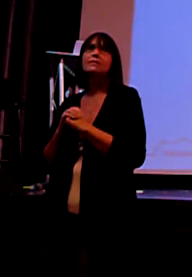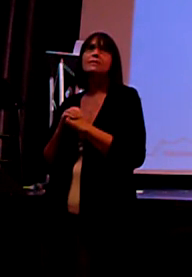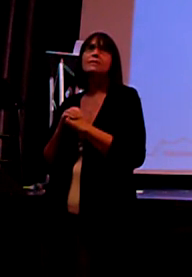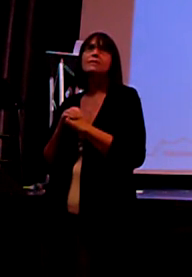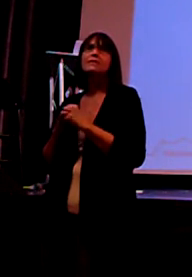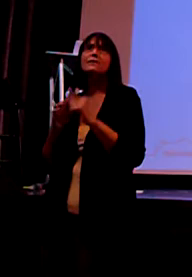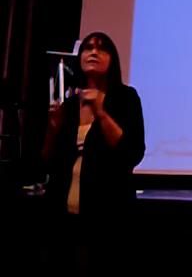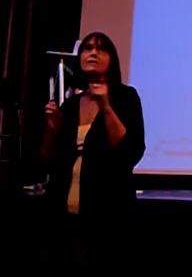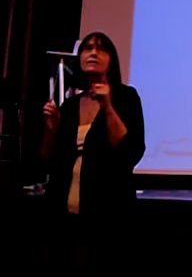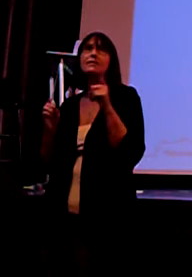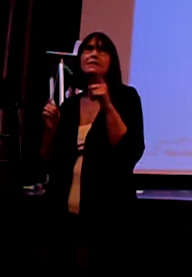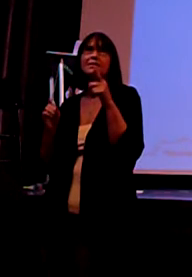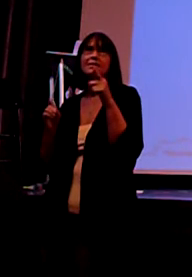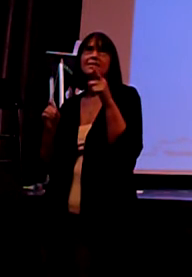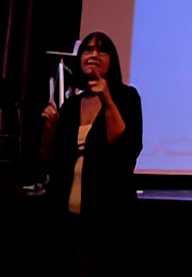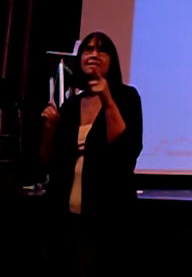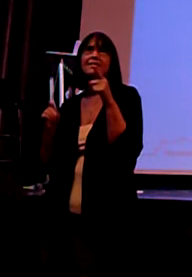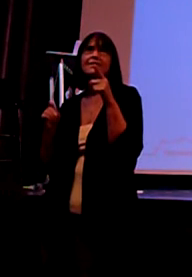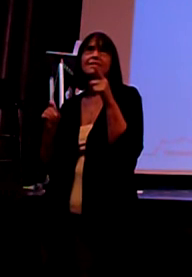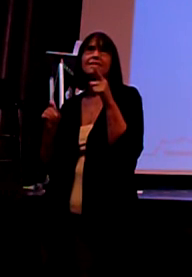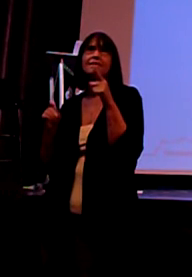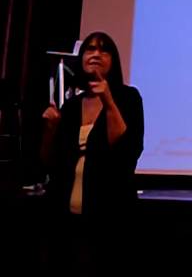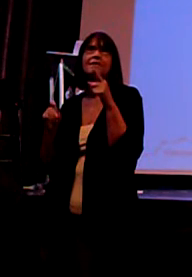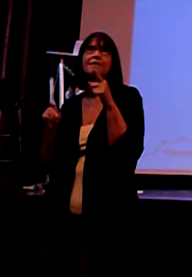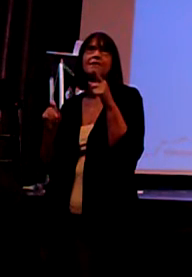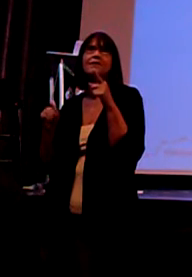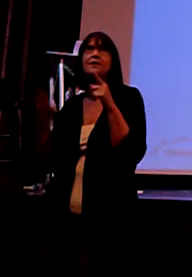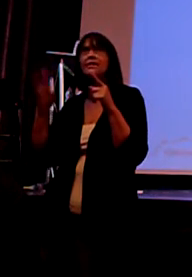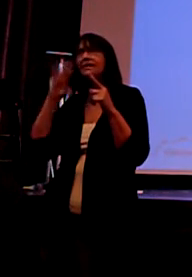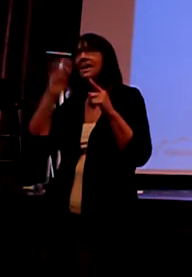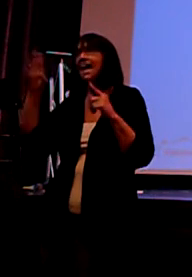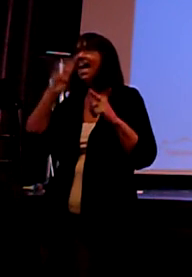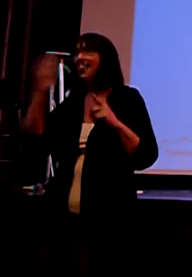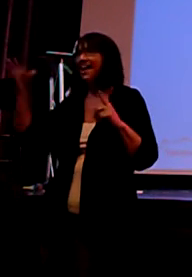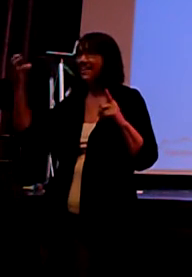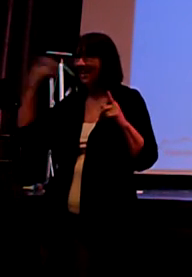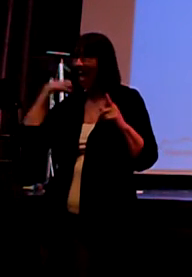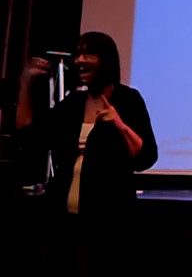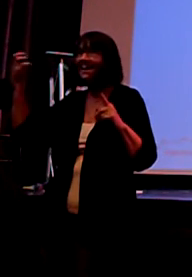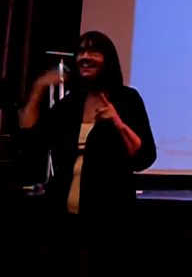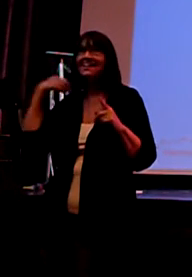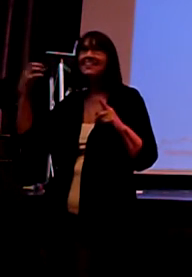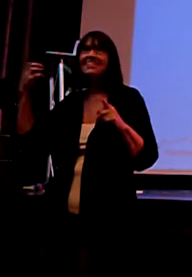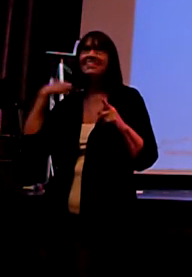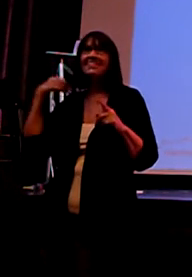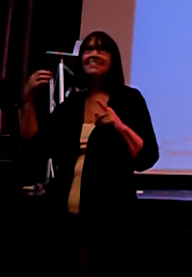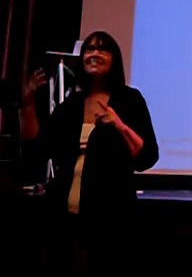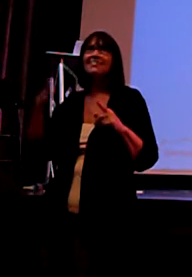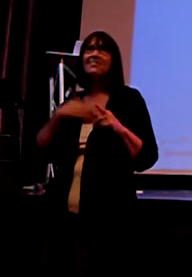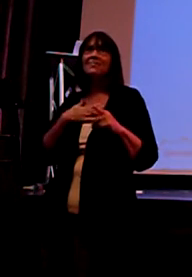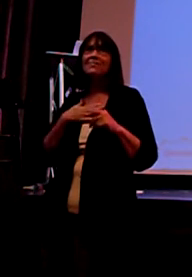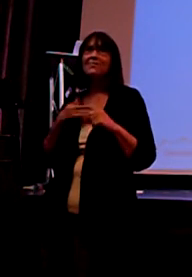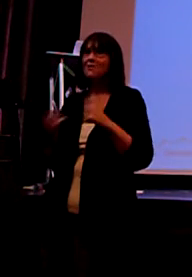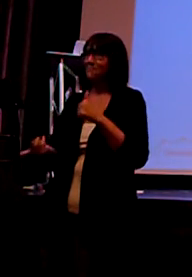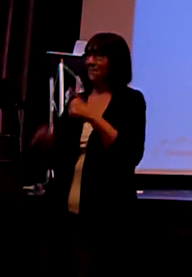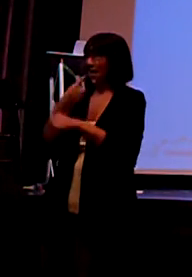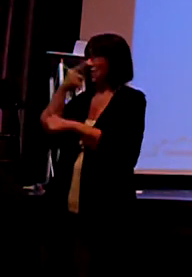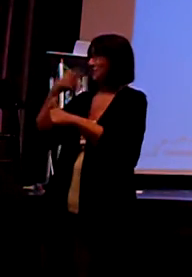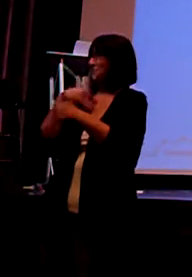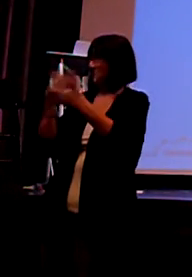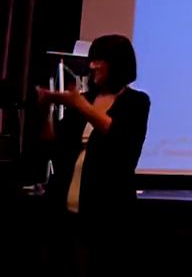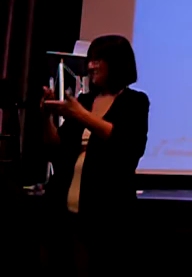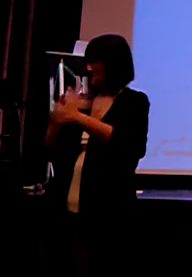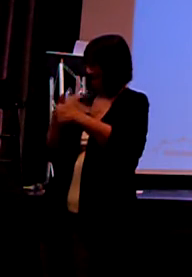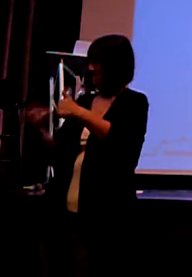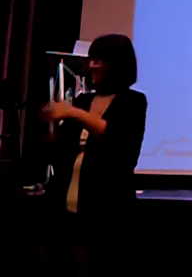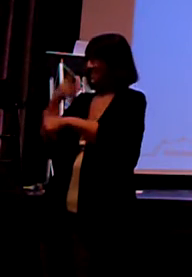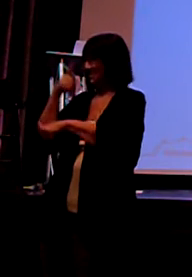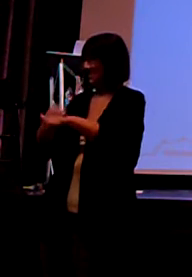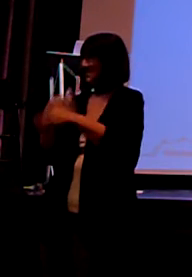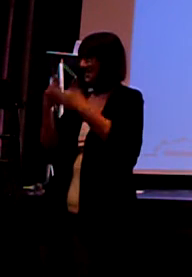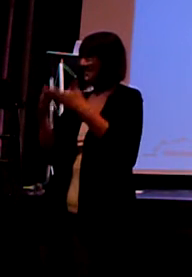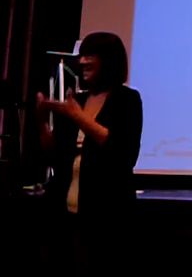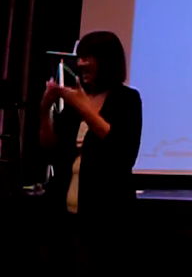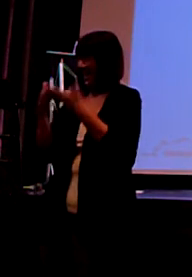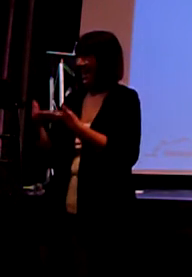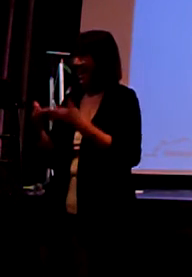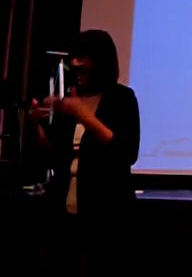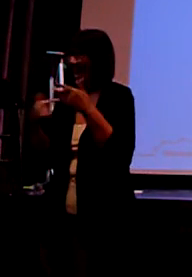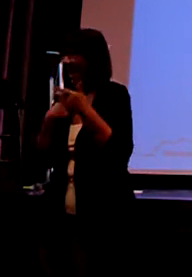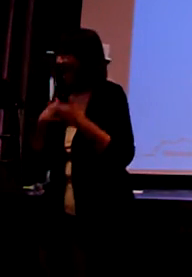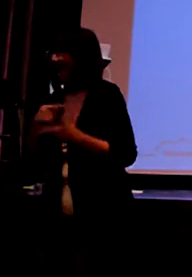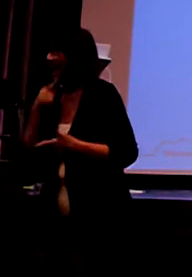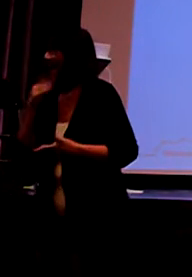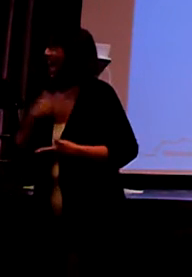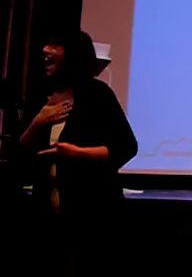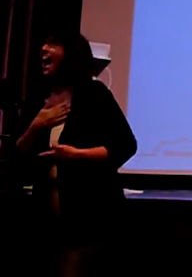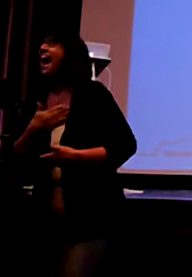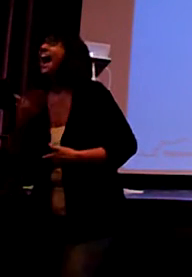Corner. First one out here is Neil. Hello, Captain. This is my very first cruise. And I have to say that I am